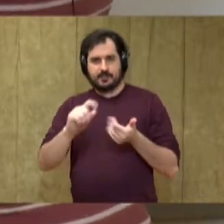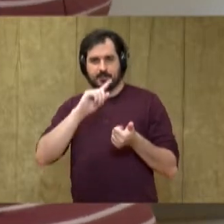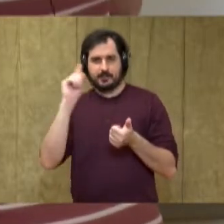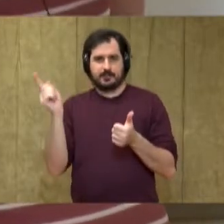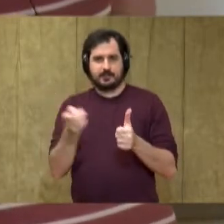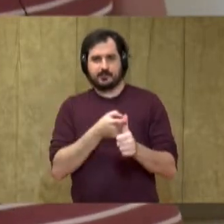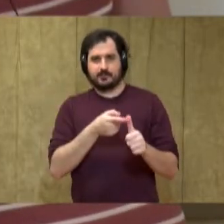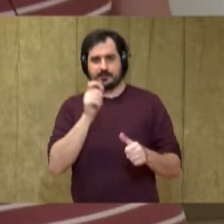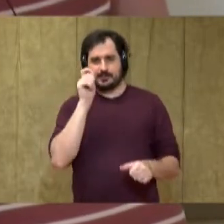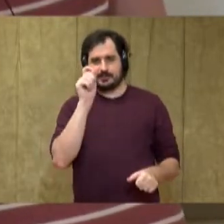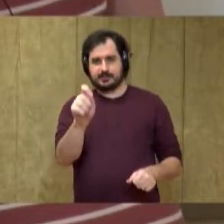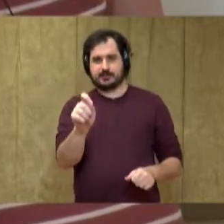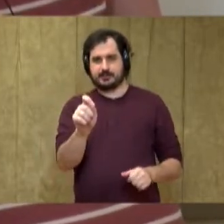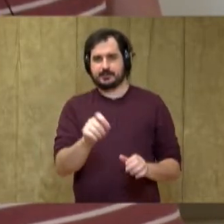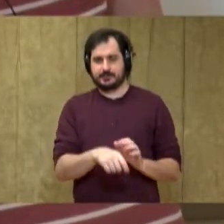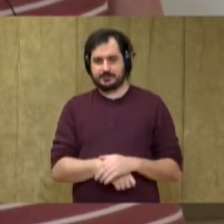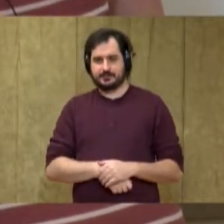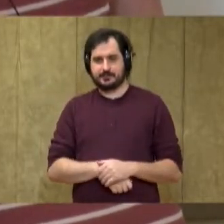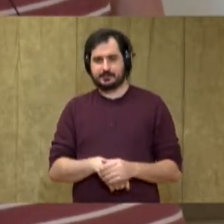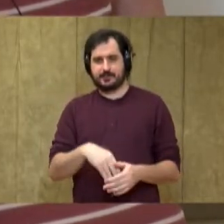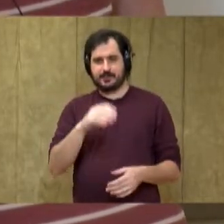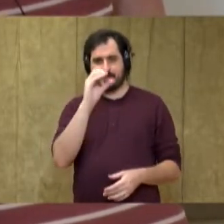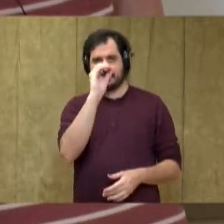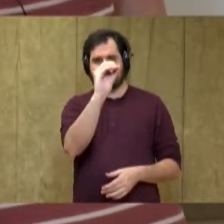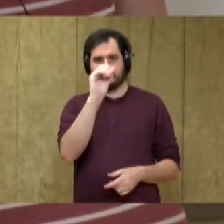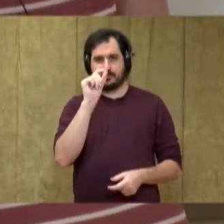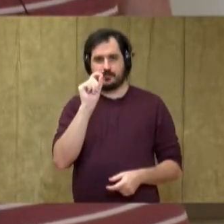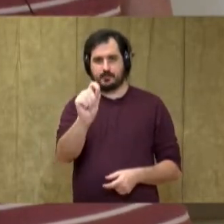board, 0.